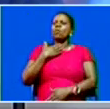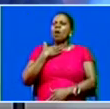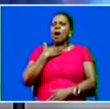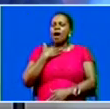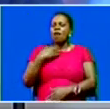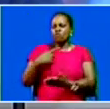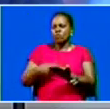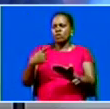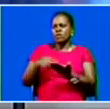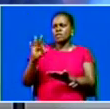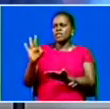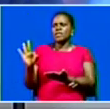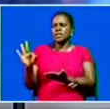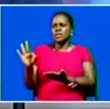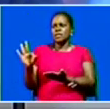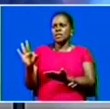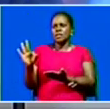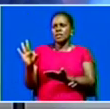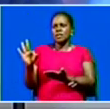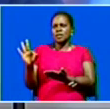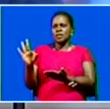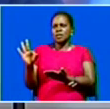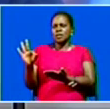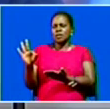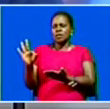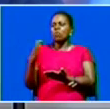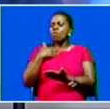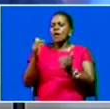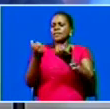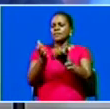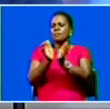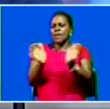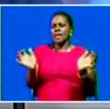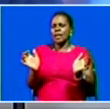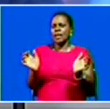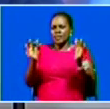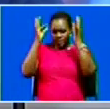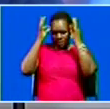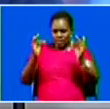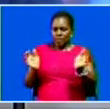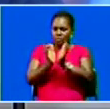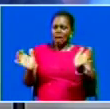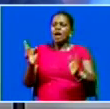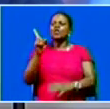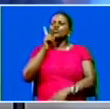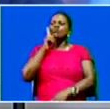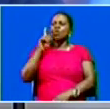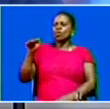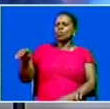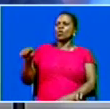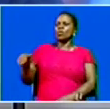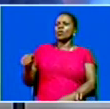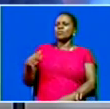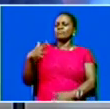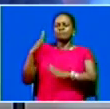for 3 weeks as her legal team applied to have the MP released on bail. The court will issue a ruling on the bail application tomorrow morning. Jumwa